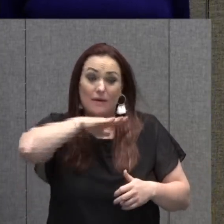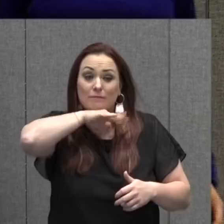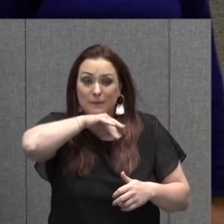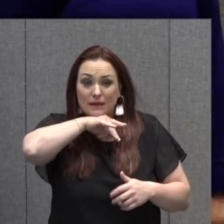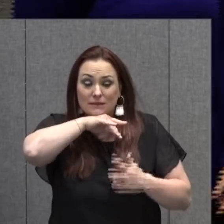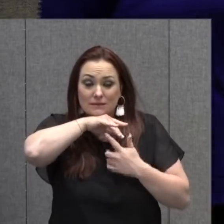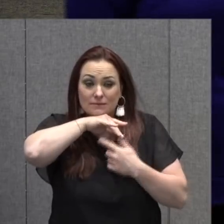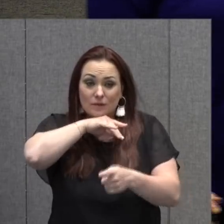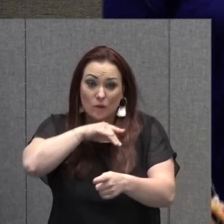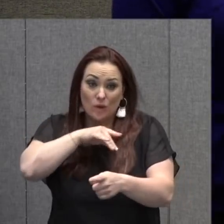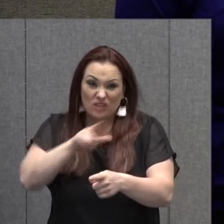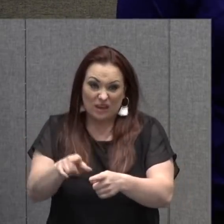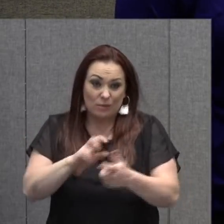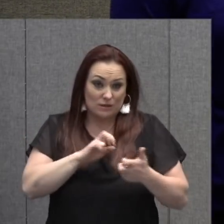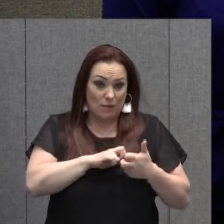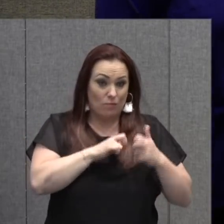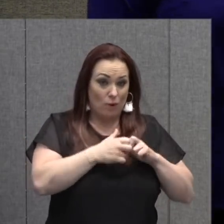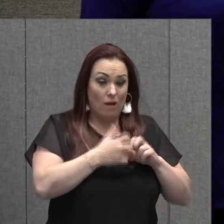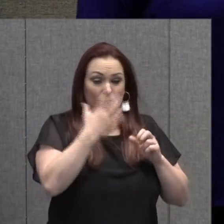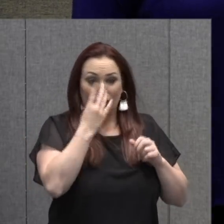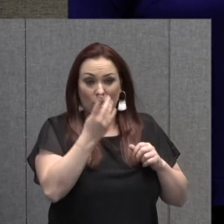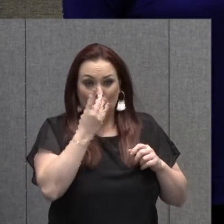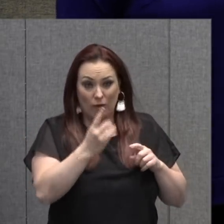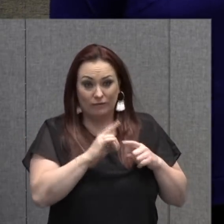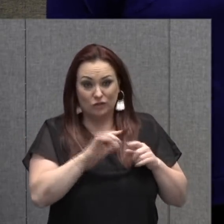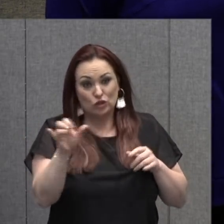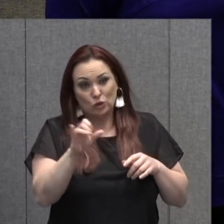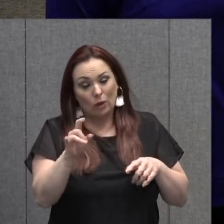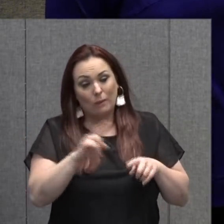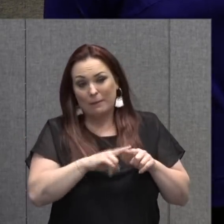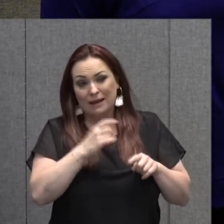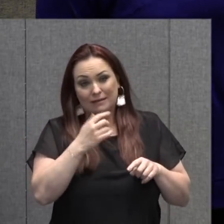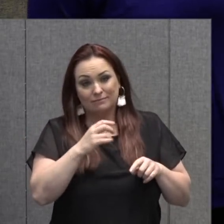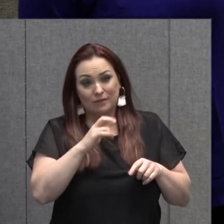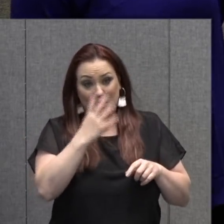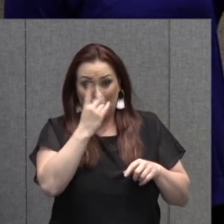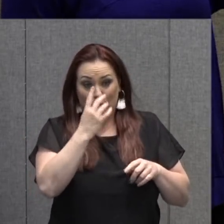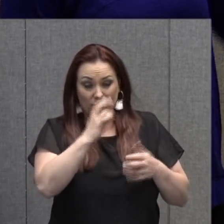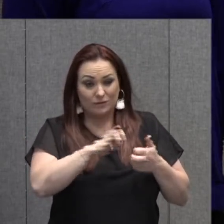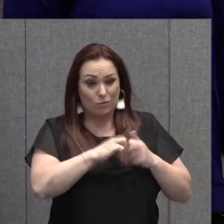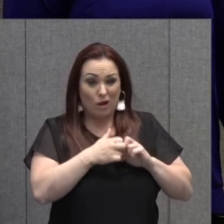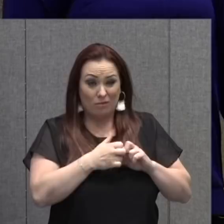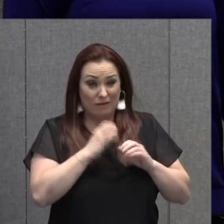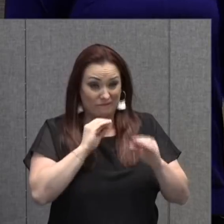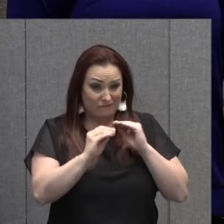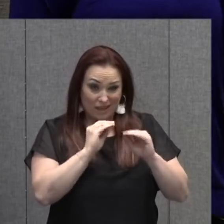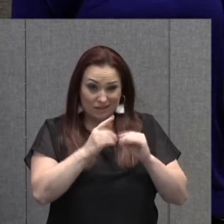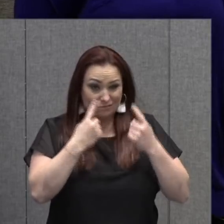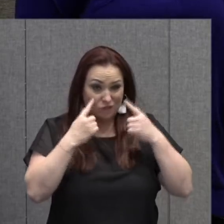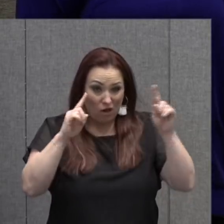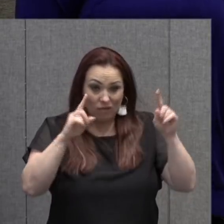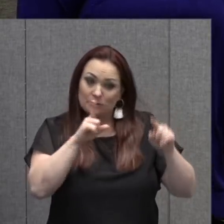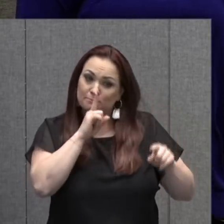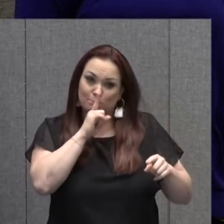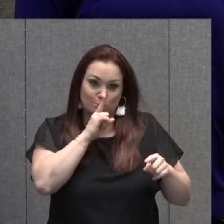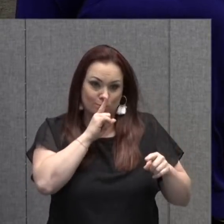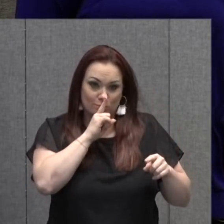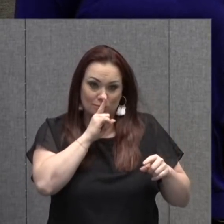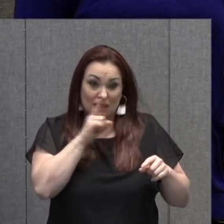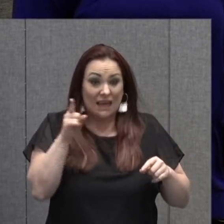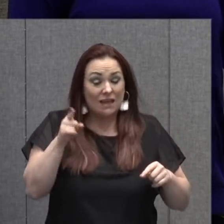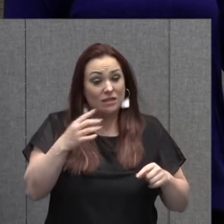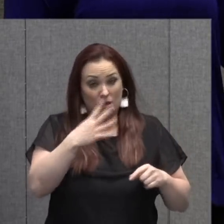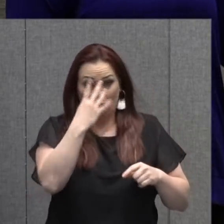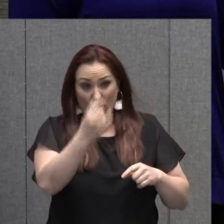was problems for the wolf. He just didn't get his problem solved. But the pig's problem was that the wolf wanted to eat them. He was hungry, he wanted a